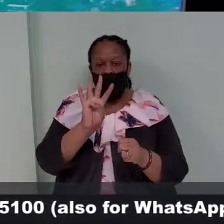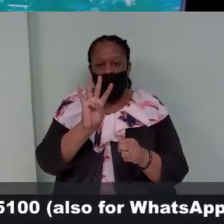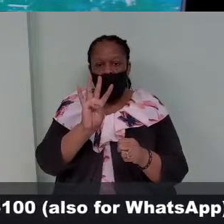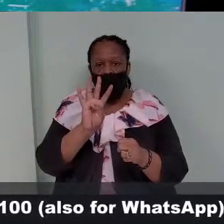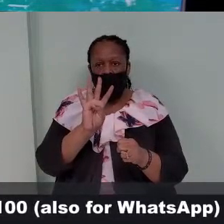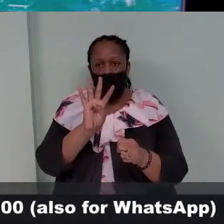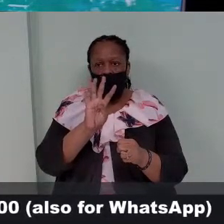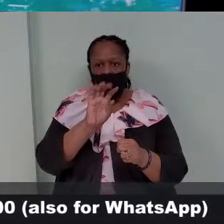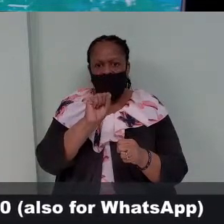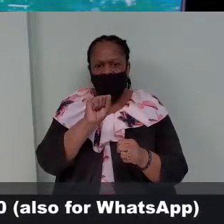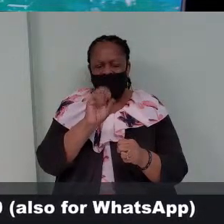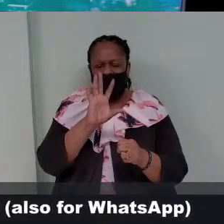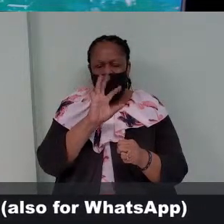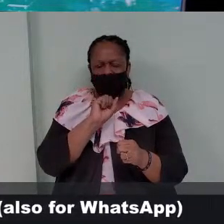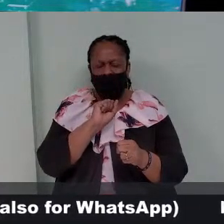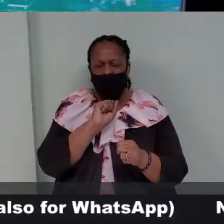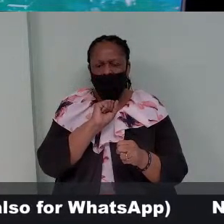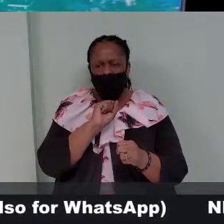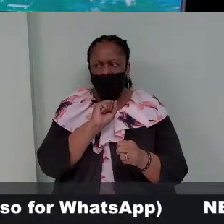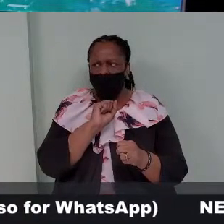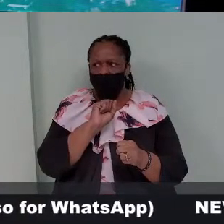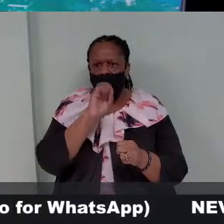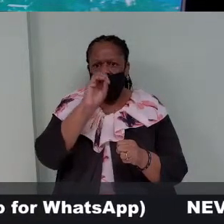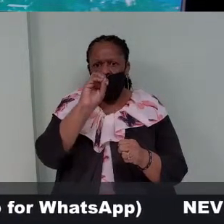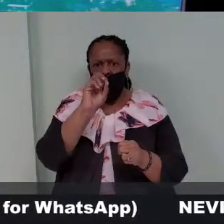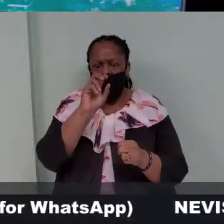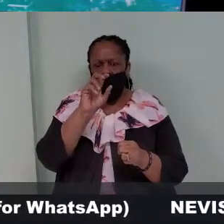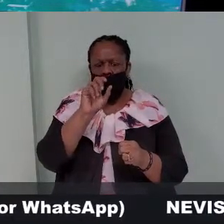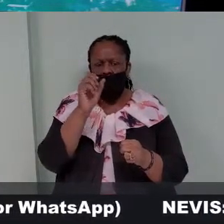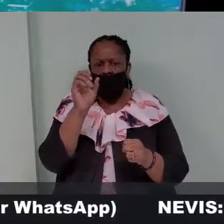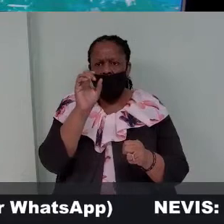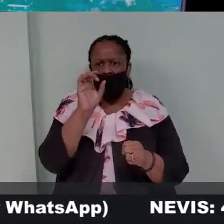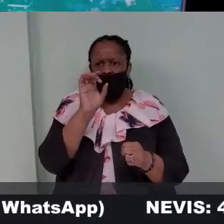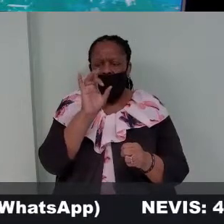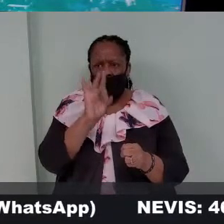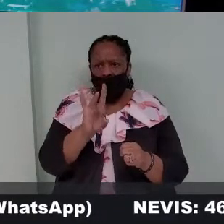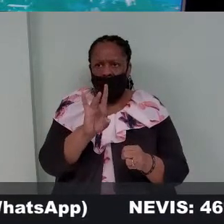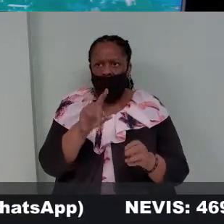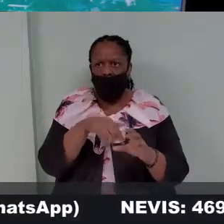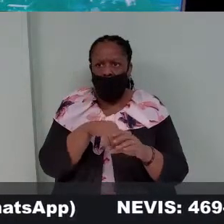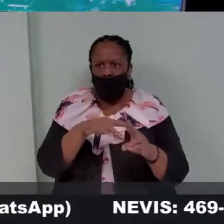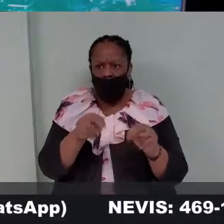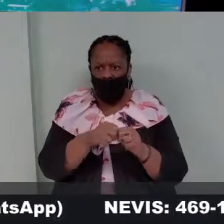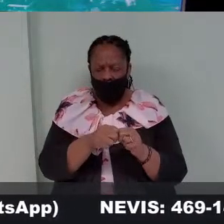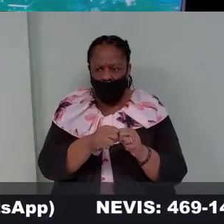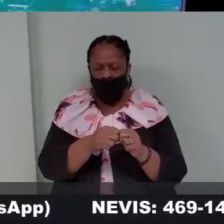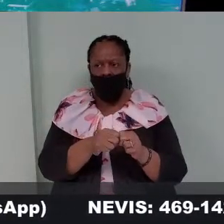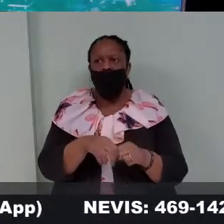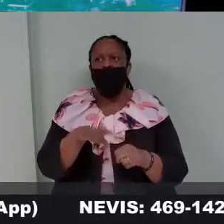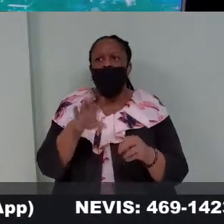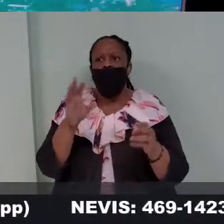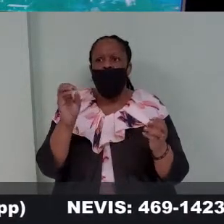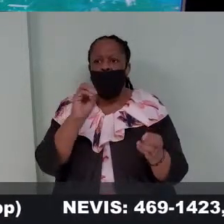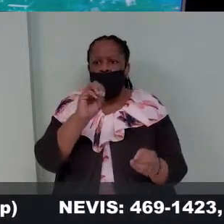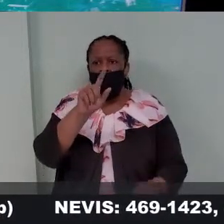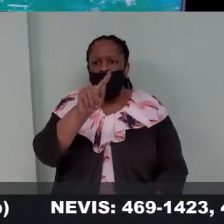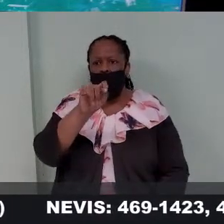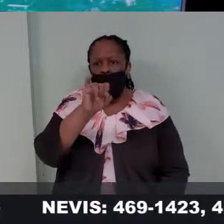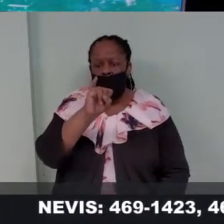Terrace Inn would have received 11 nationals. Wally Beach Resort would have received 4 nationals.